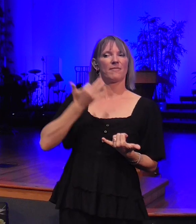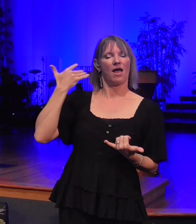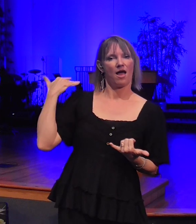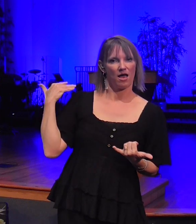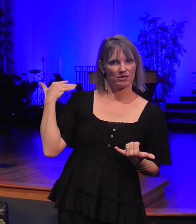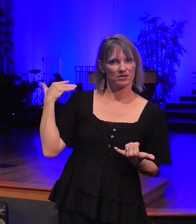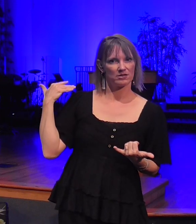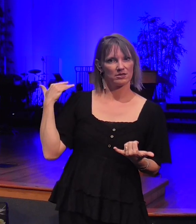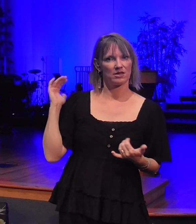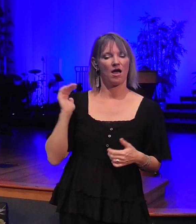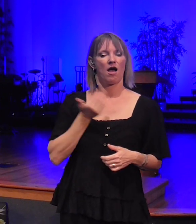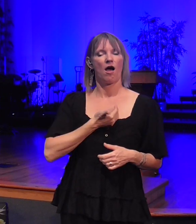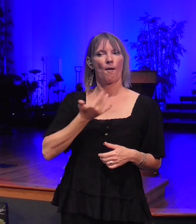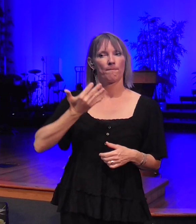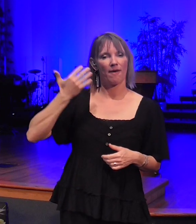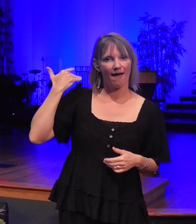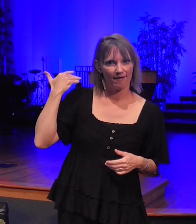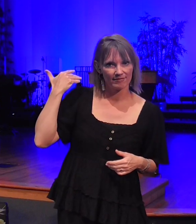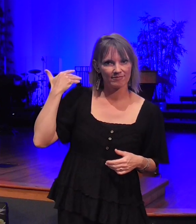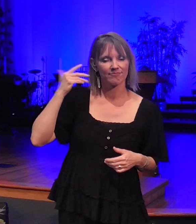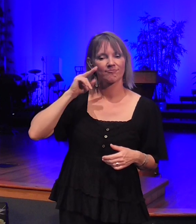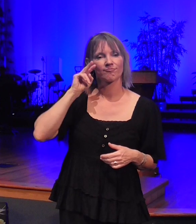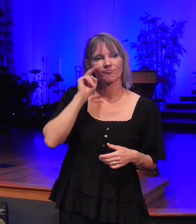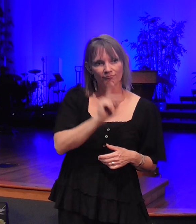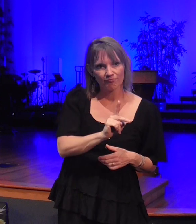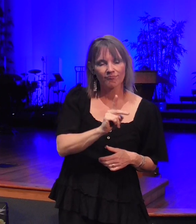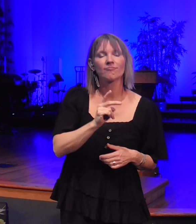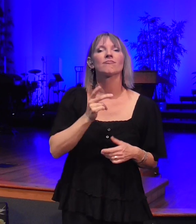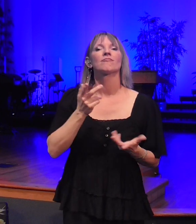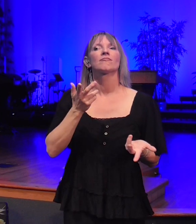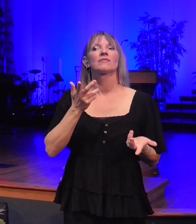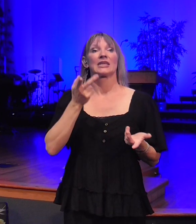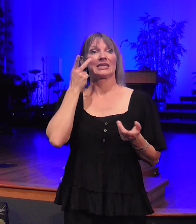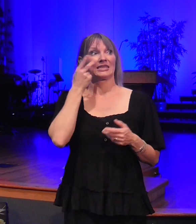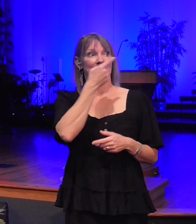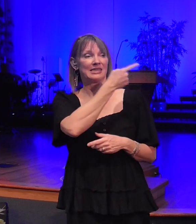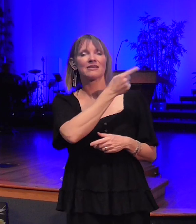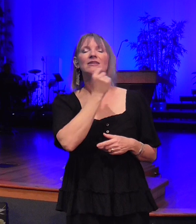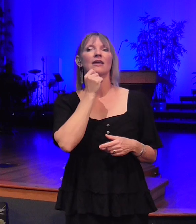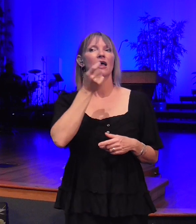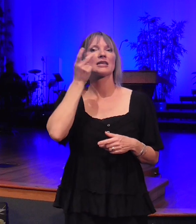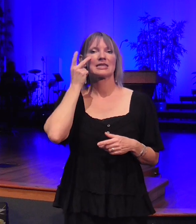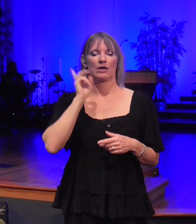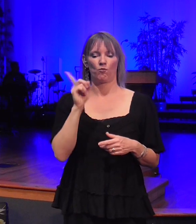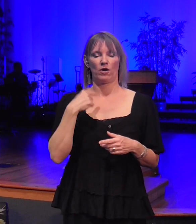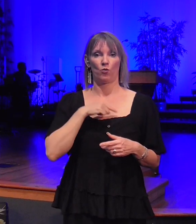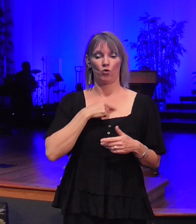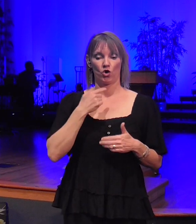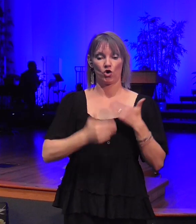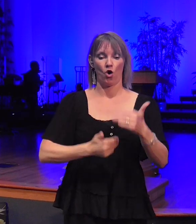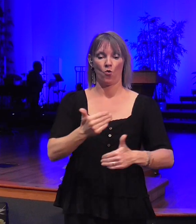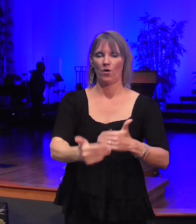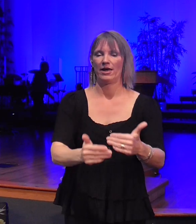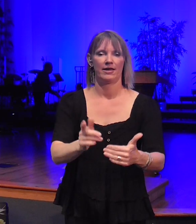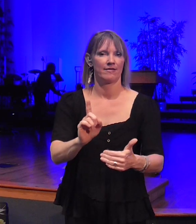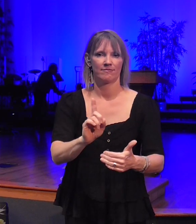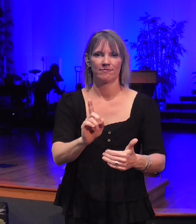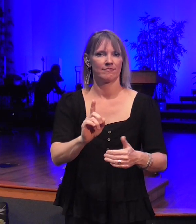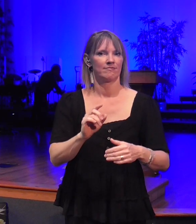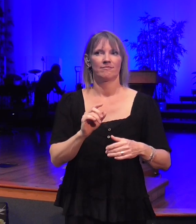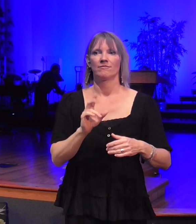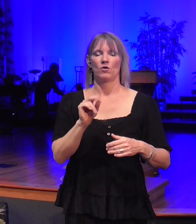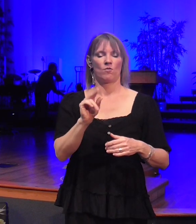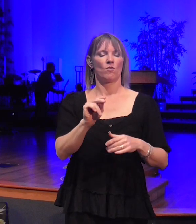past. That when we look at an image like this, we're not seeing necessarily just where we are going, but where we came